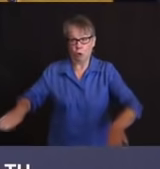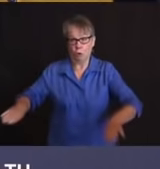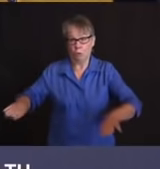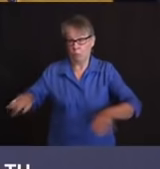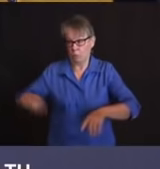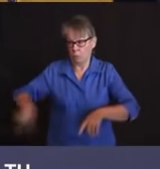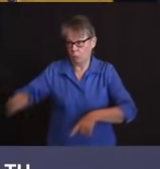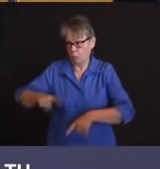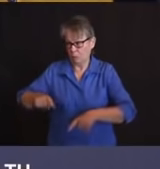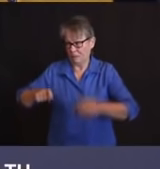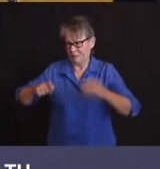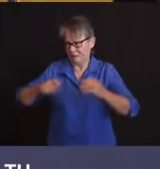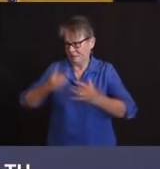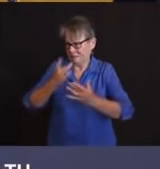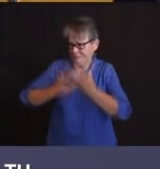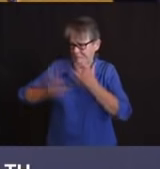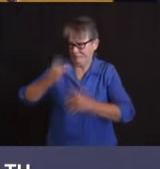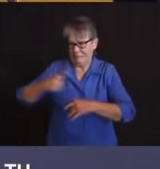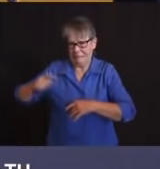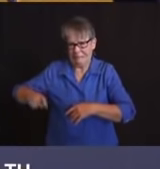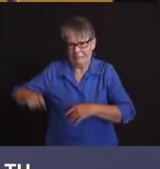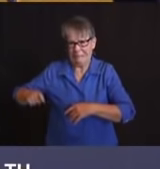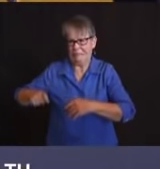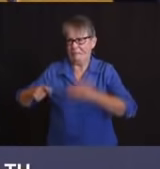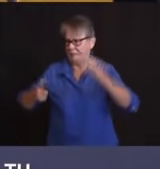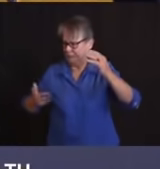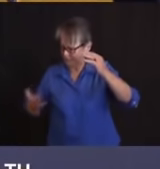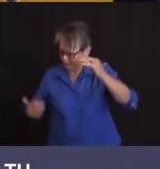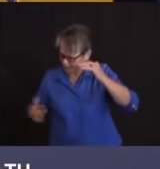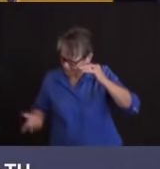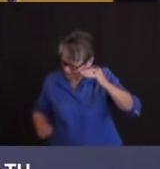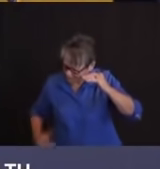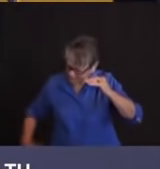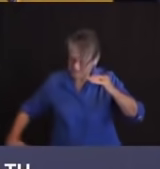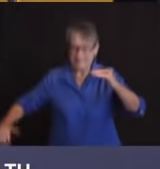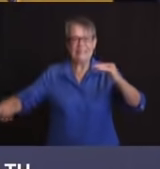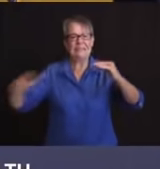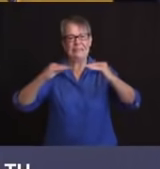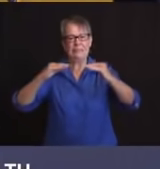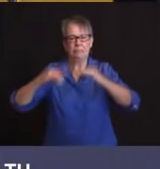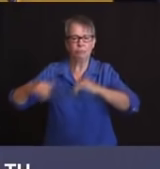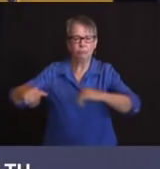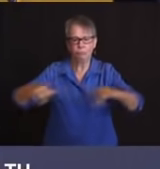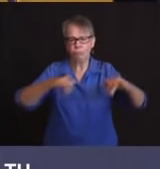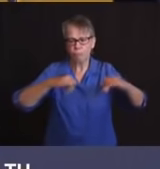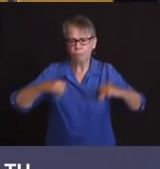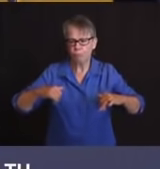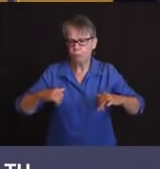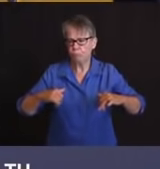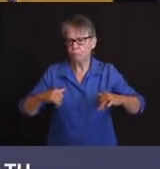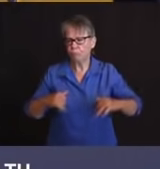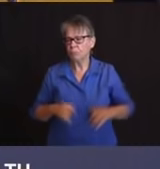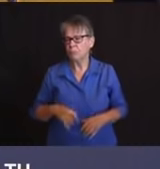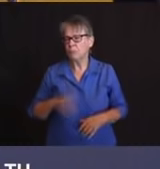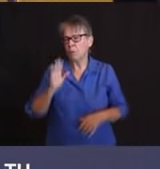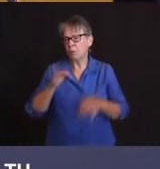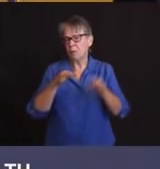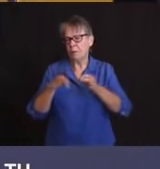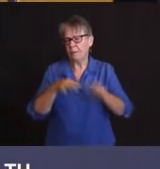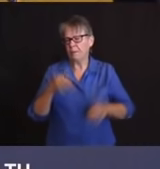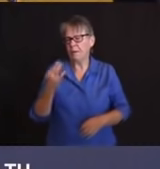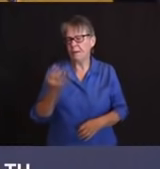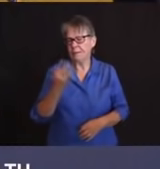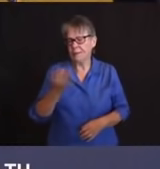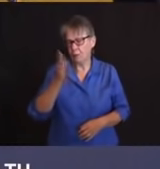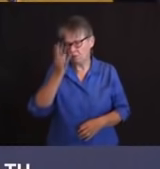wouldn't mind, or Ed, you could go through sort of war game what that looks like. Last but not least. Always. Phil Andrews, New Jersey News Network. Two